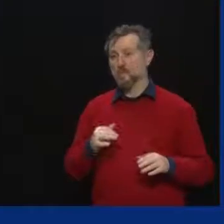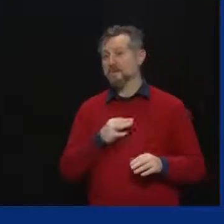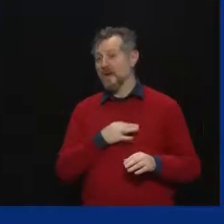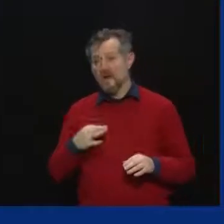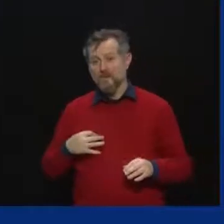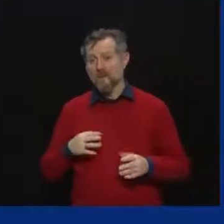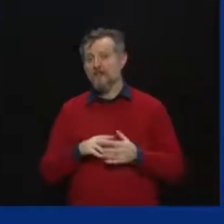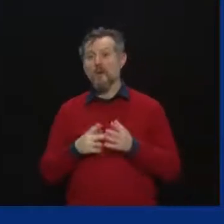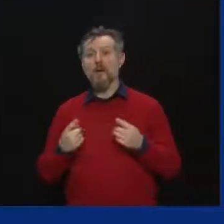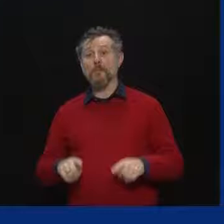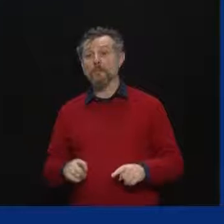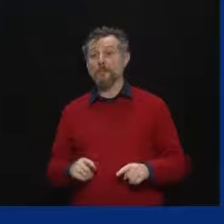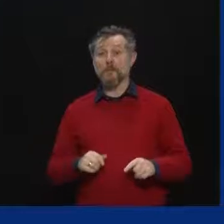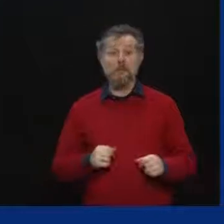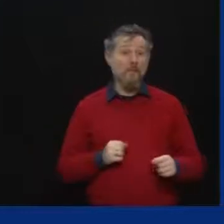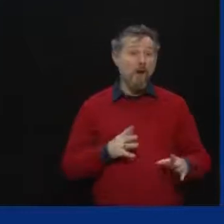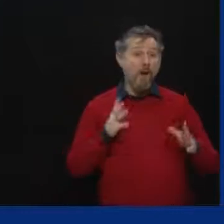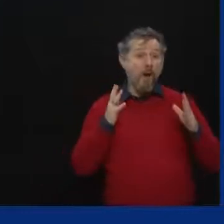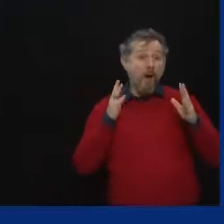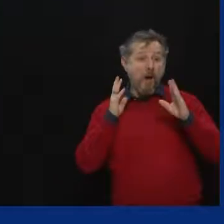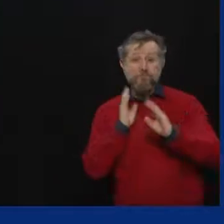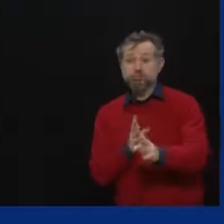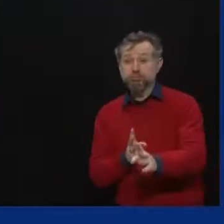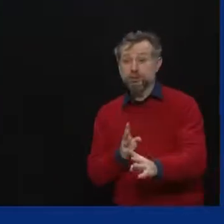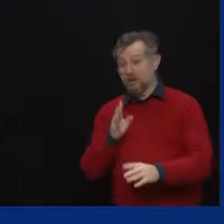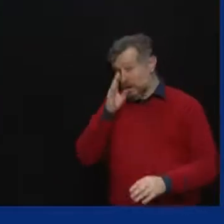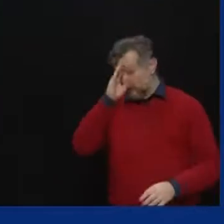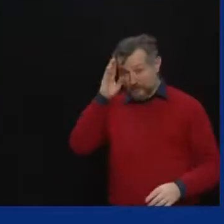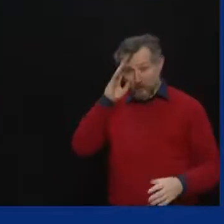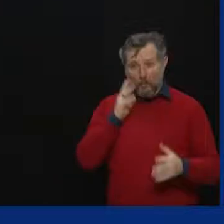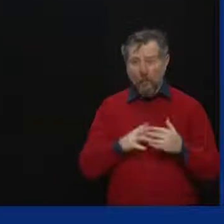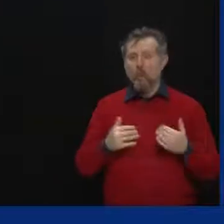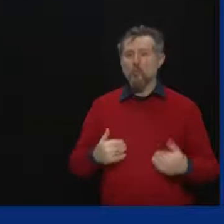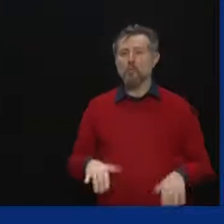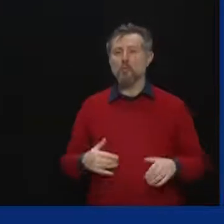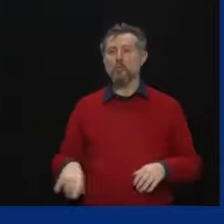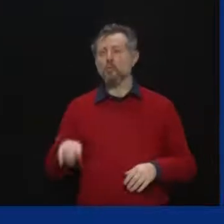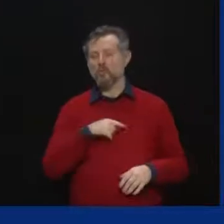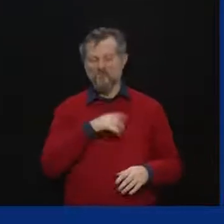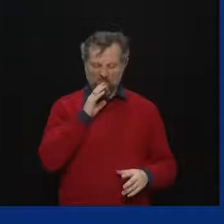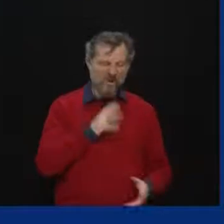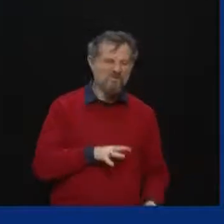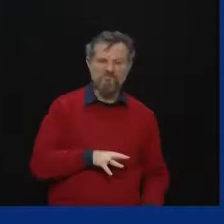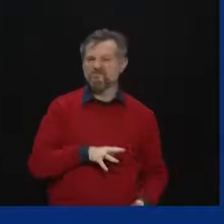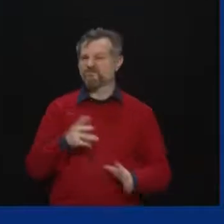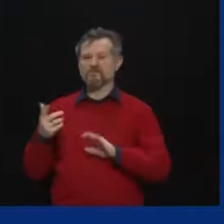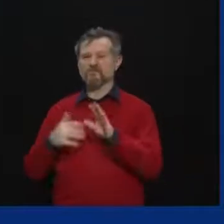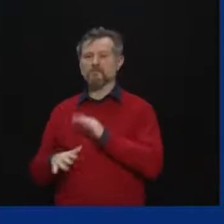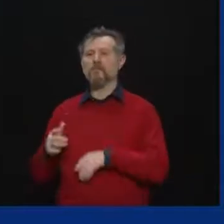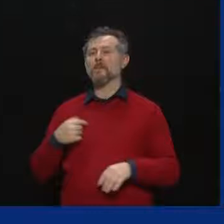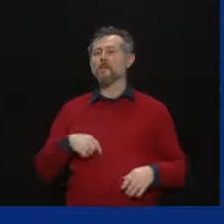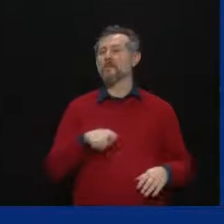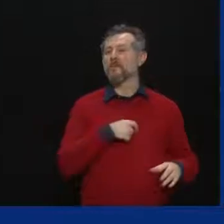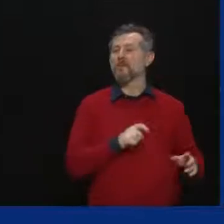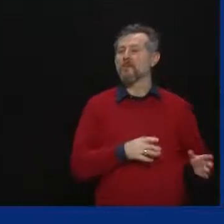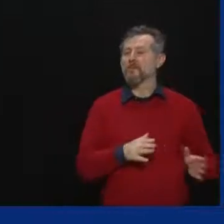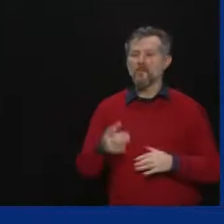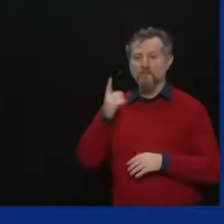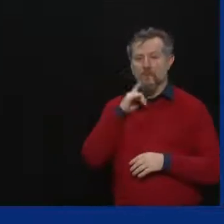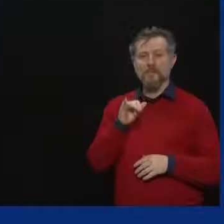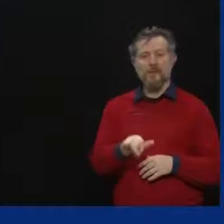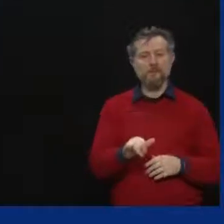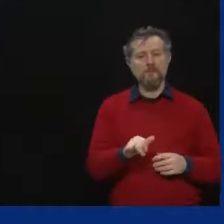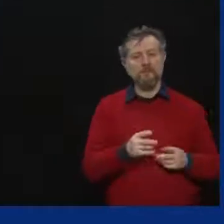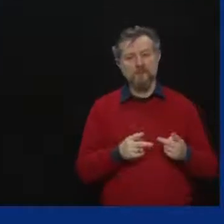surge of individuals needing medical care in a hospital, that's when the system breaks down. That's what we've been so vigilant. So we've been fighting so